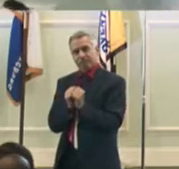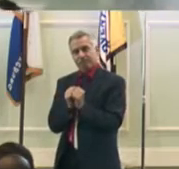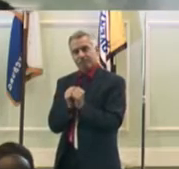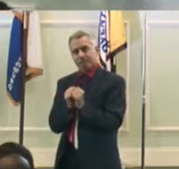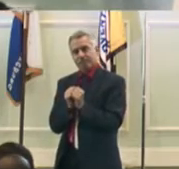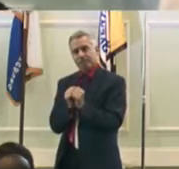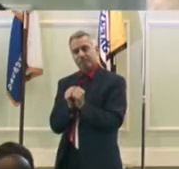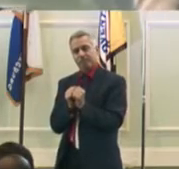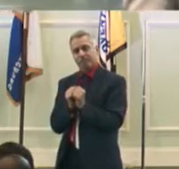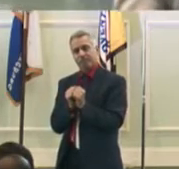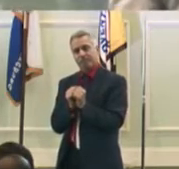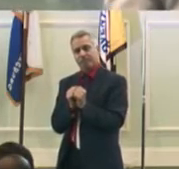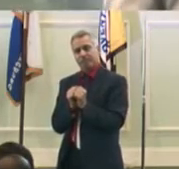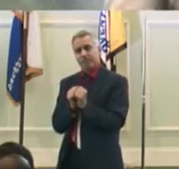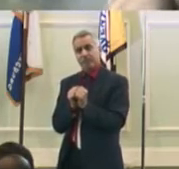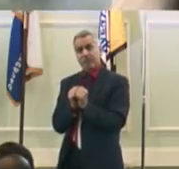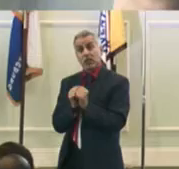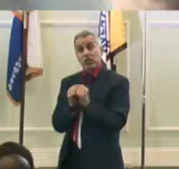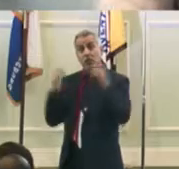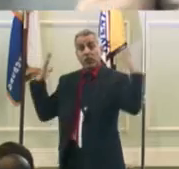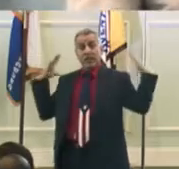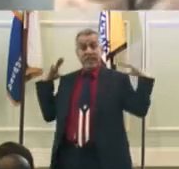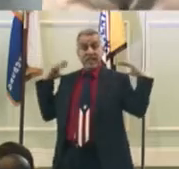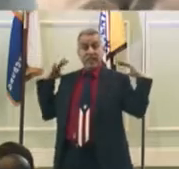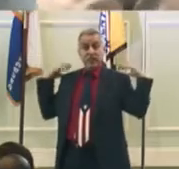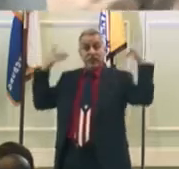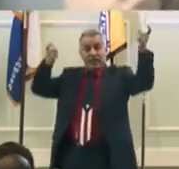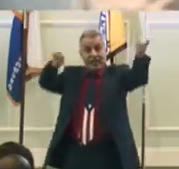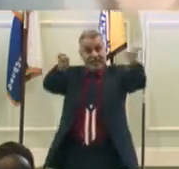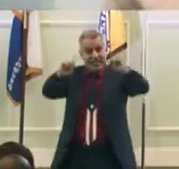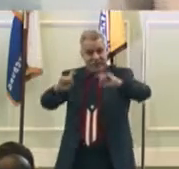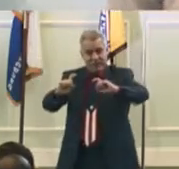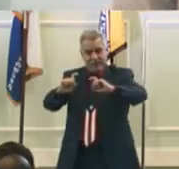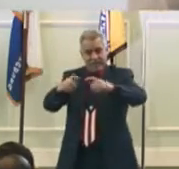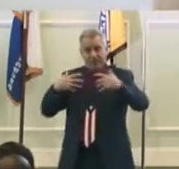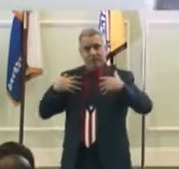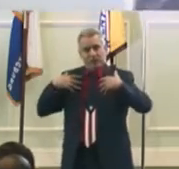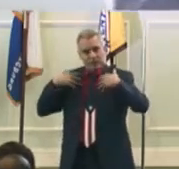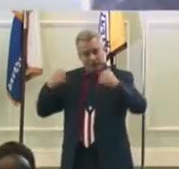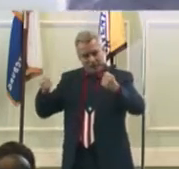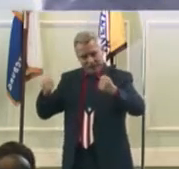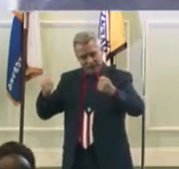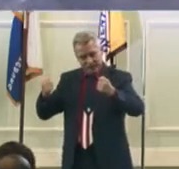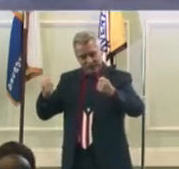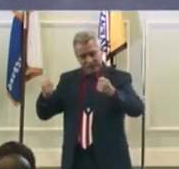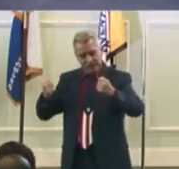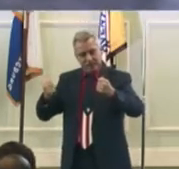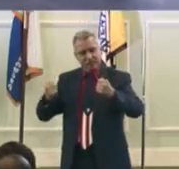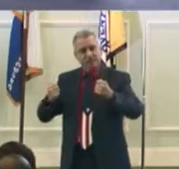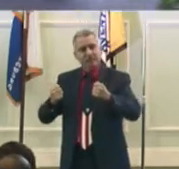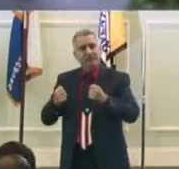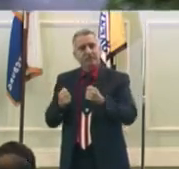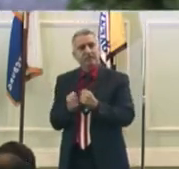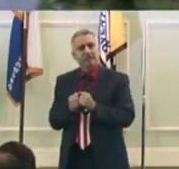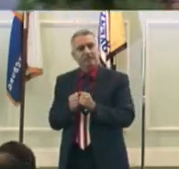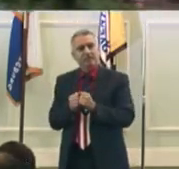Gabriel came and strengthened him. So he was about to, I think back,